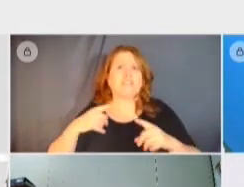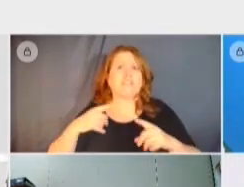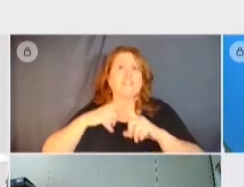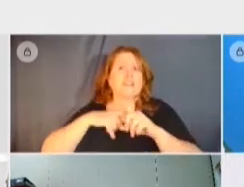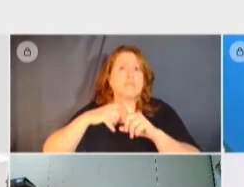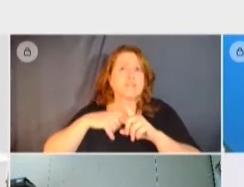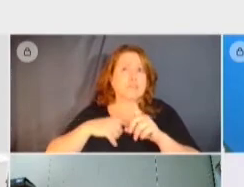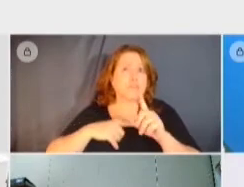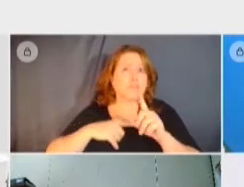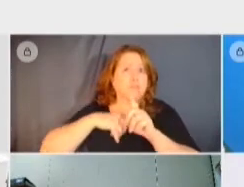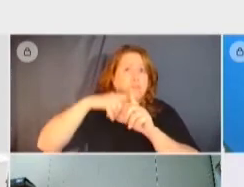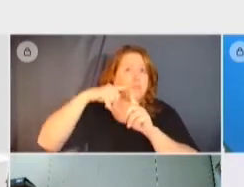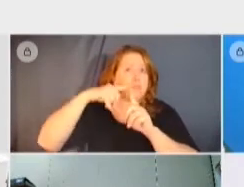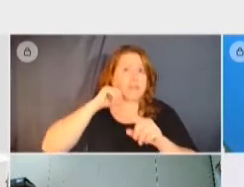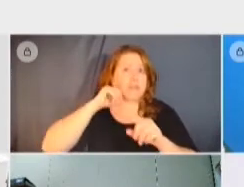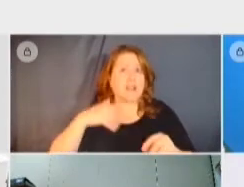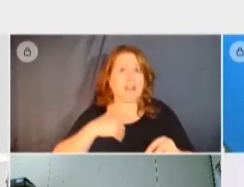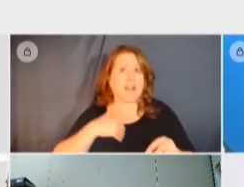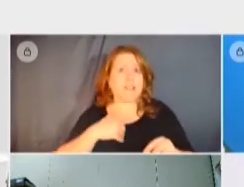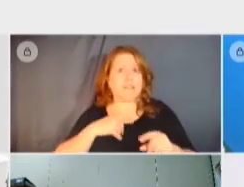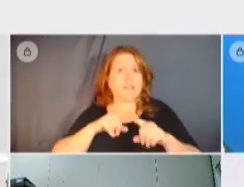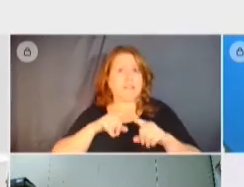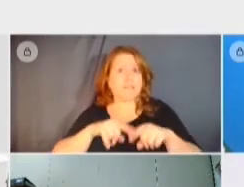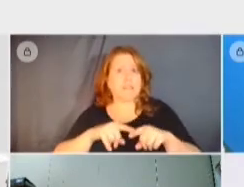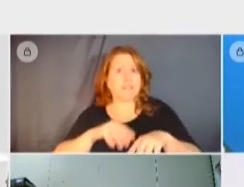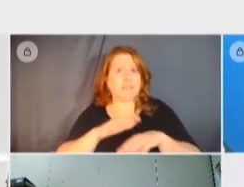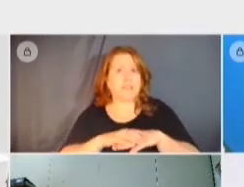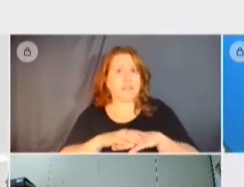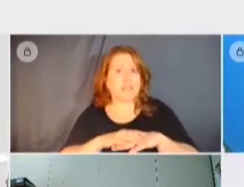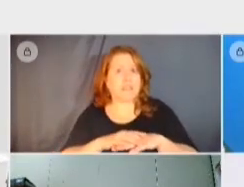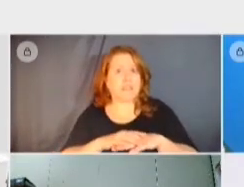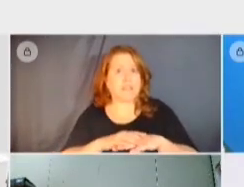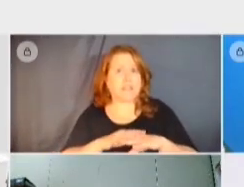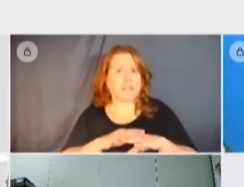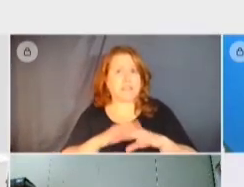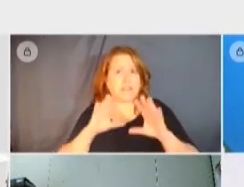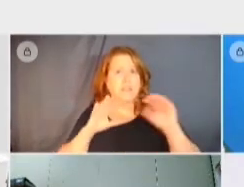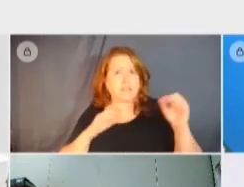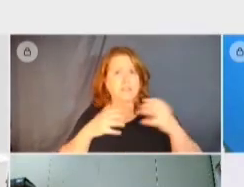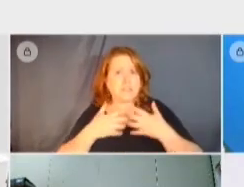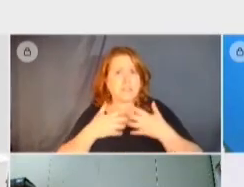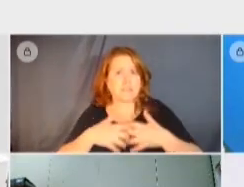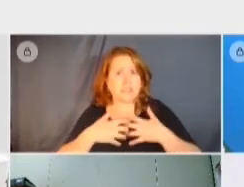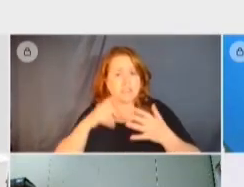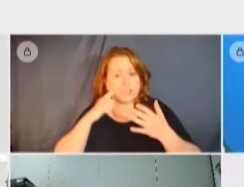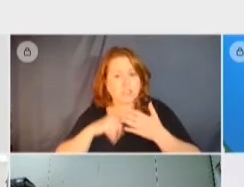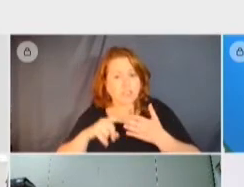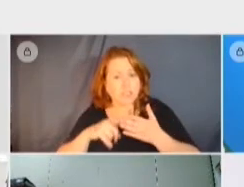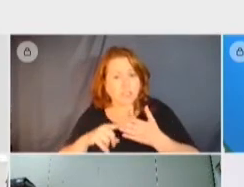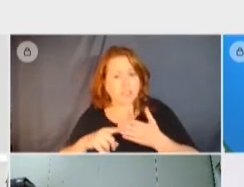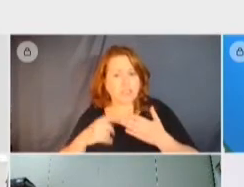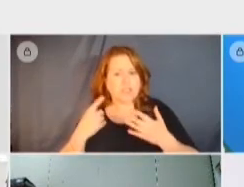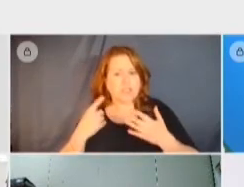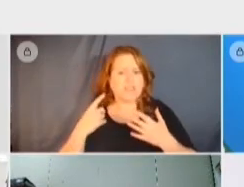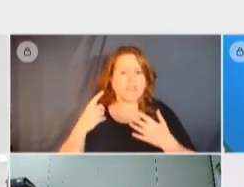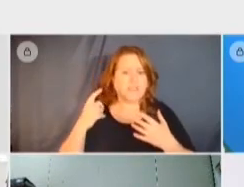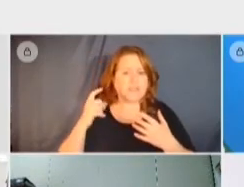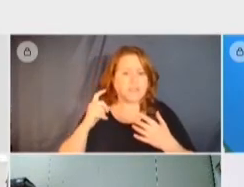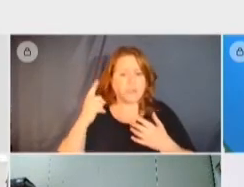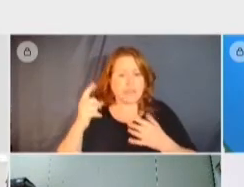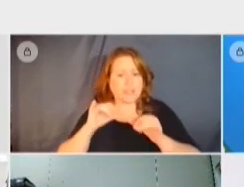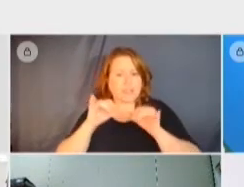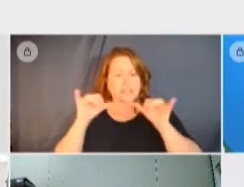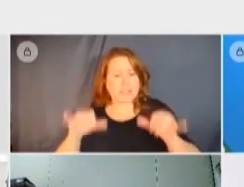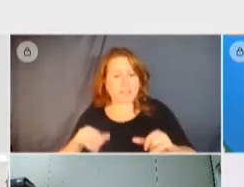on any vendor-supplied hash checking procedure, opting instead to create our own for each voting system, which uses independent hardware and